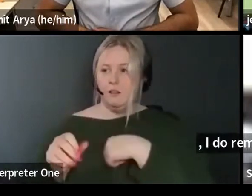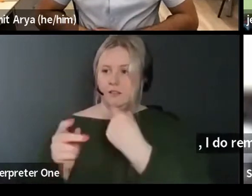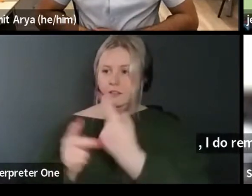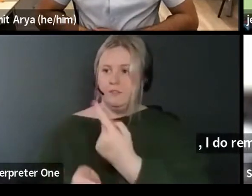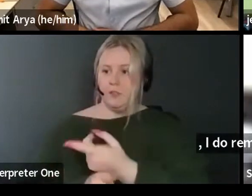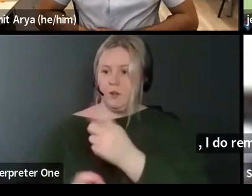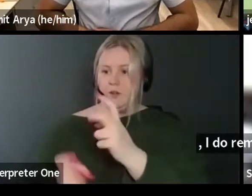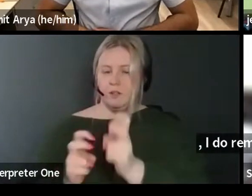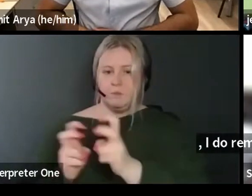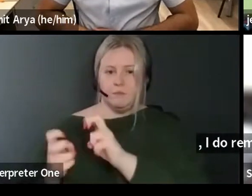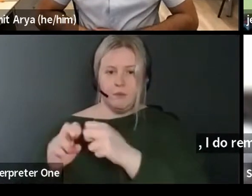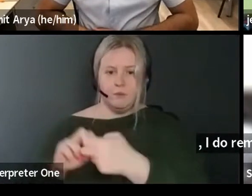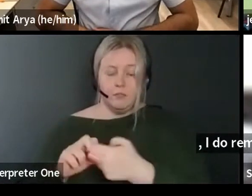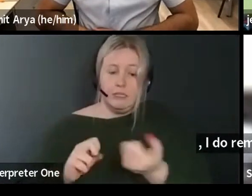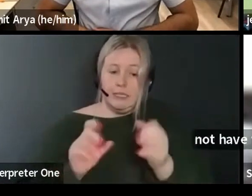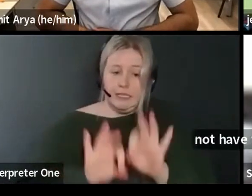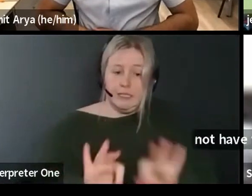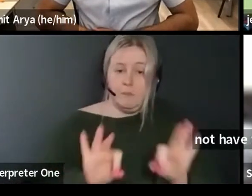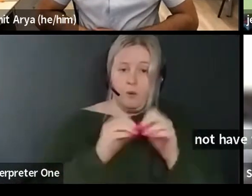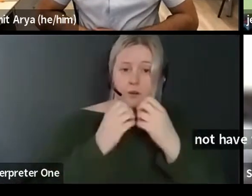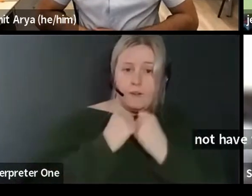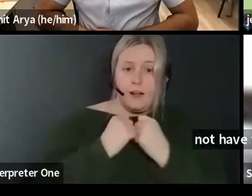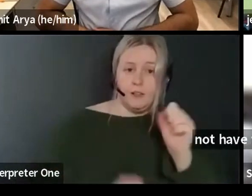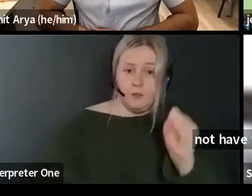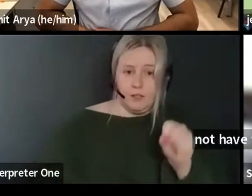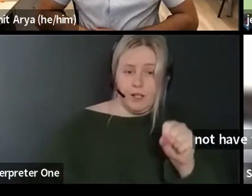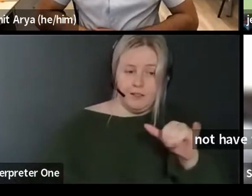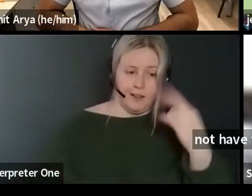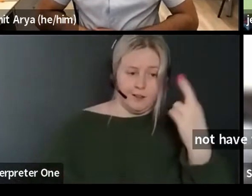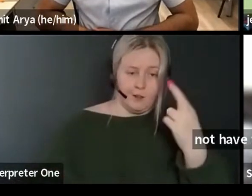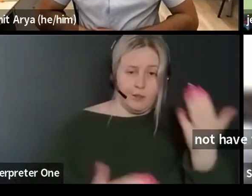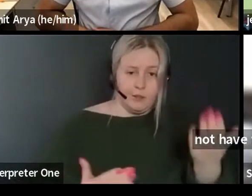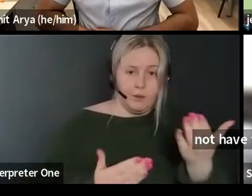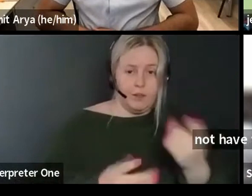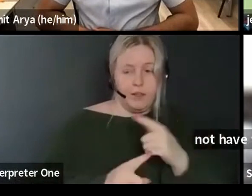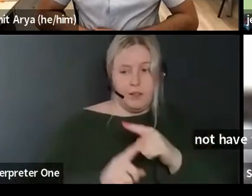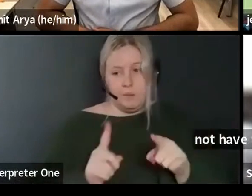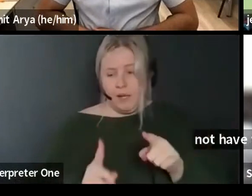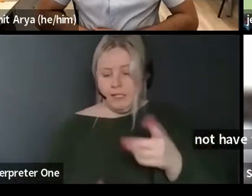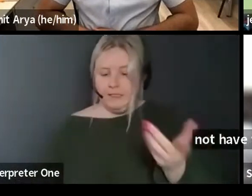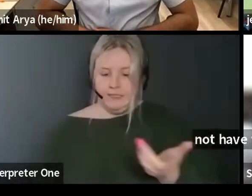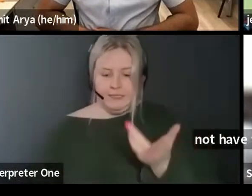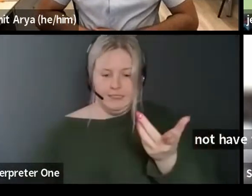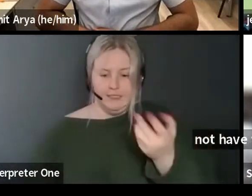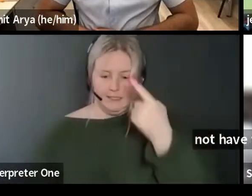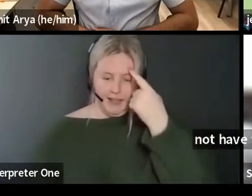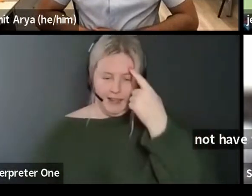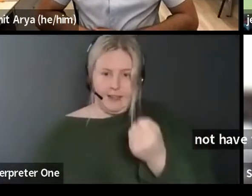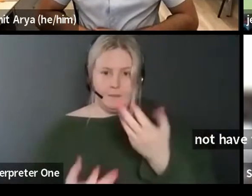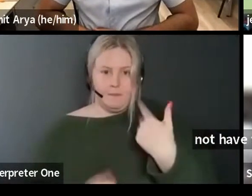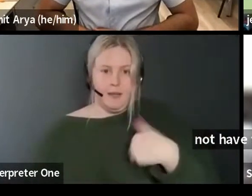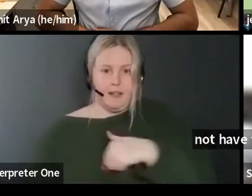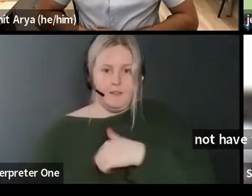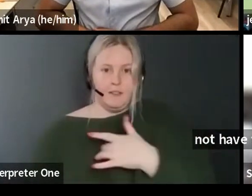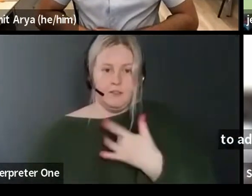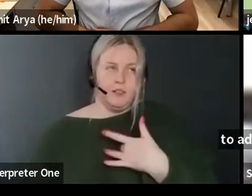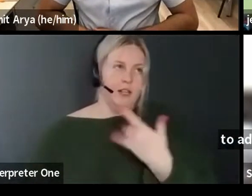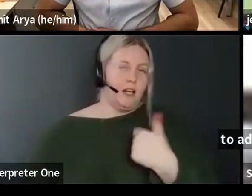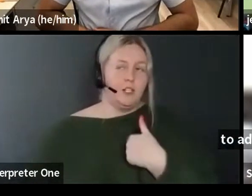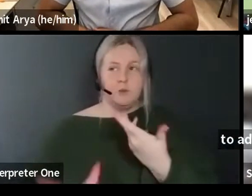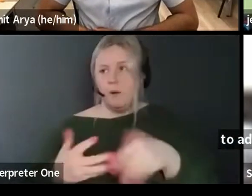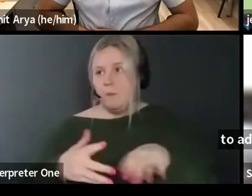not worthy, it absolutely is, otherwise we wouldn't all be here. But sometimes I think a lot of us are just like, oh, can we just have a little